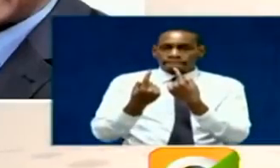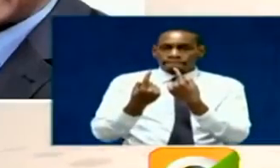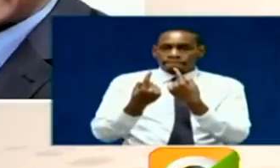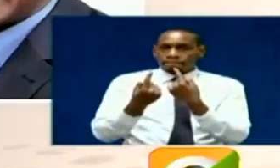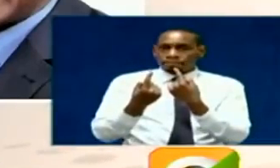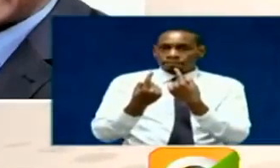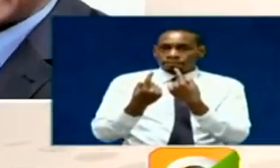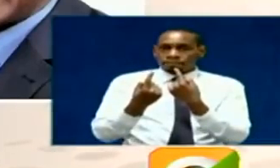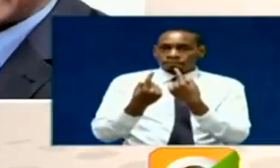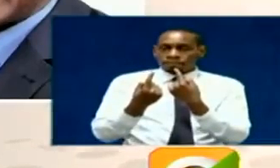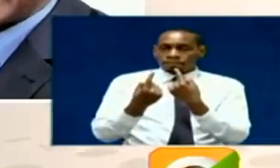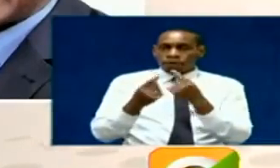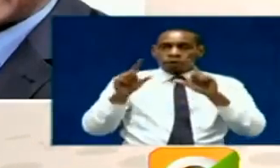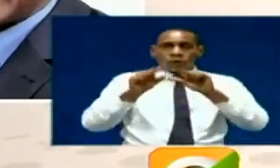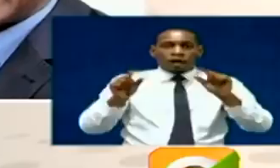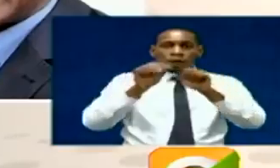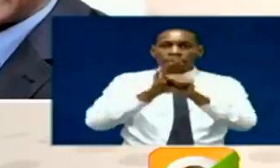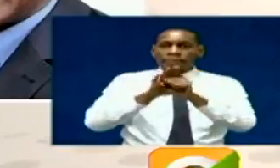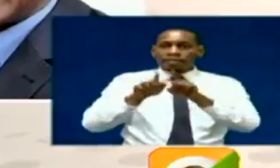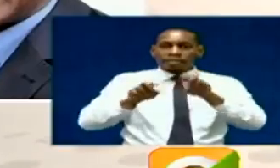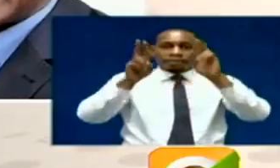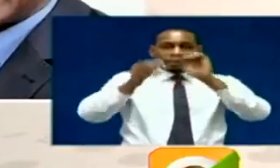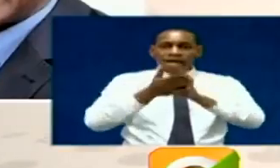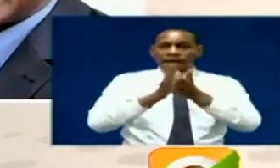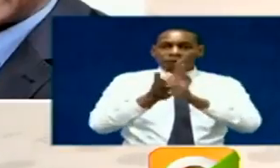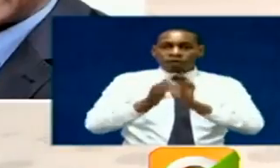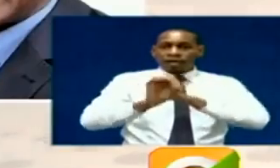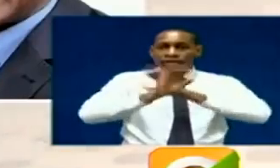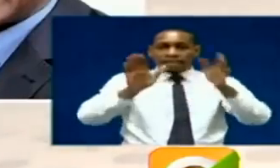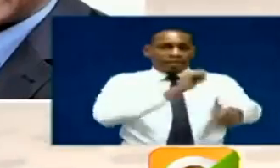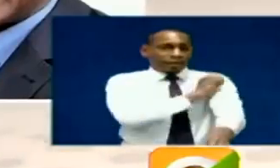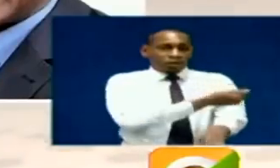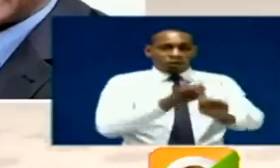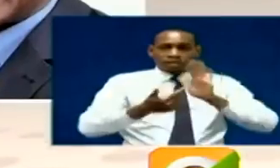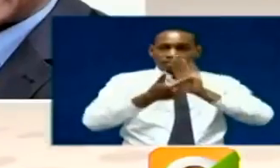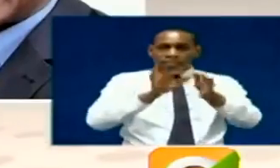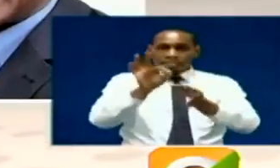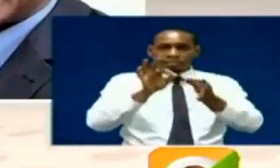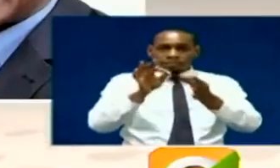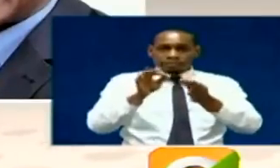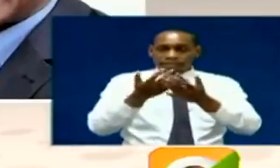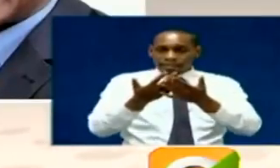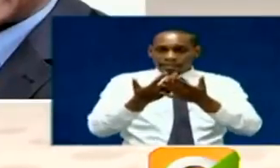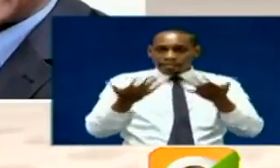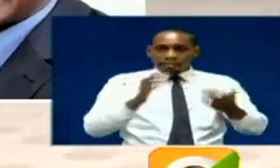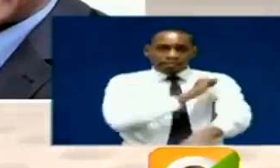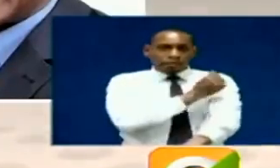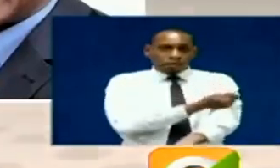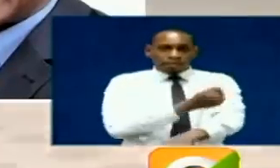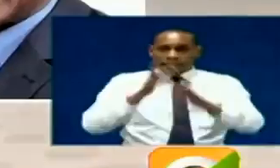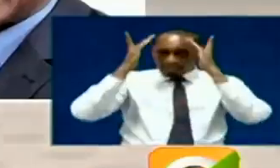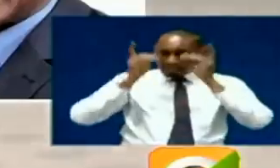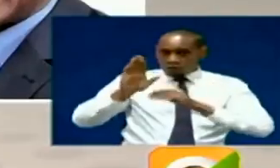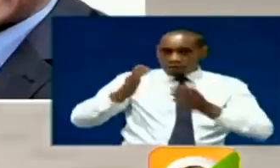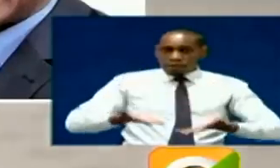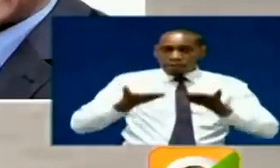they are looking, saying a lot of things on those issues without clear authority, citing any or specifying any authority for the statements they are making.